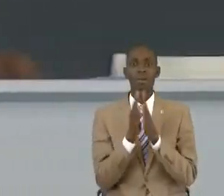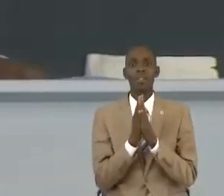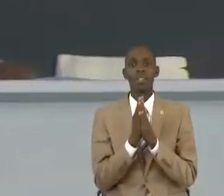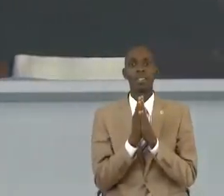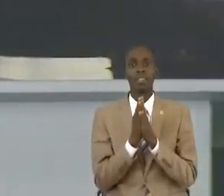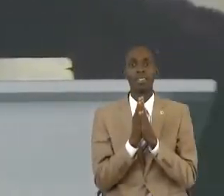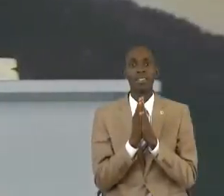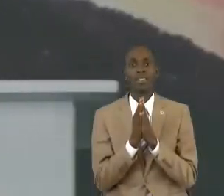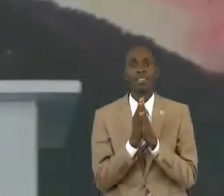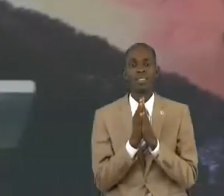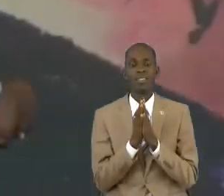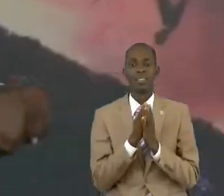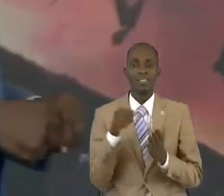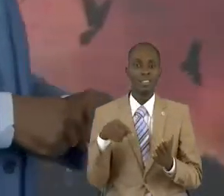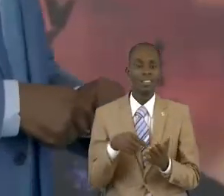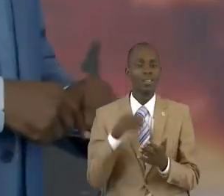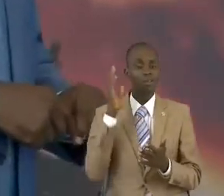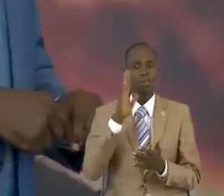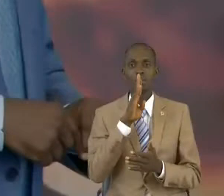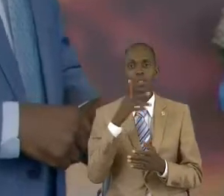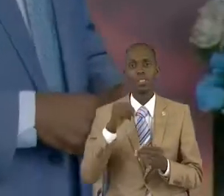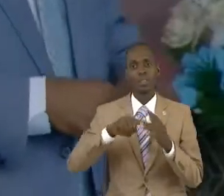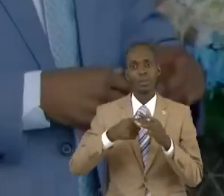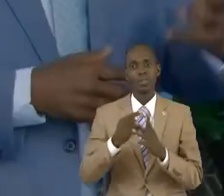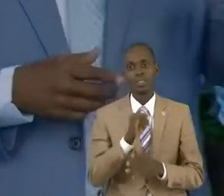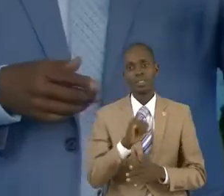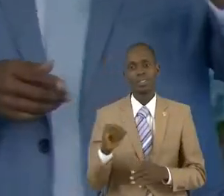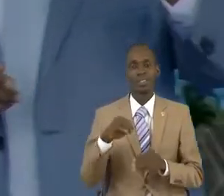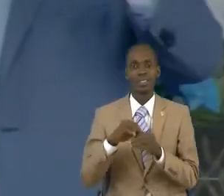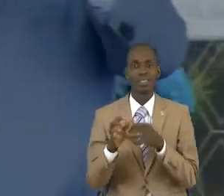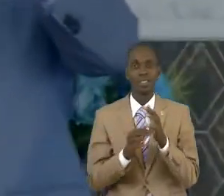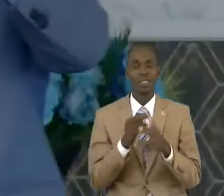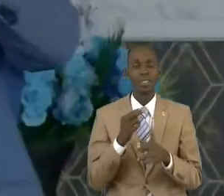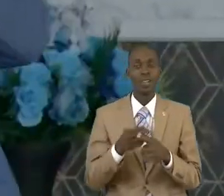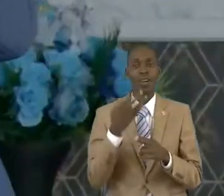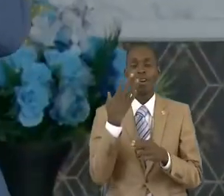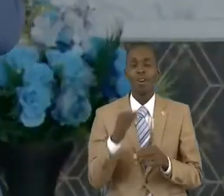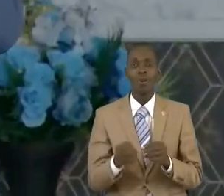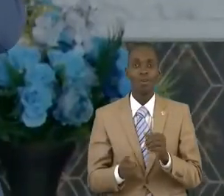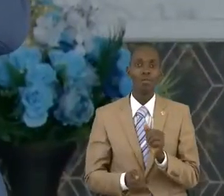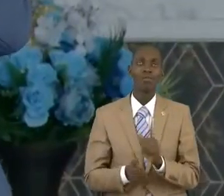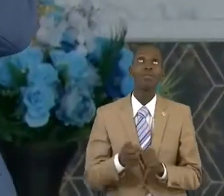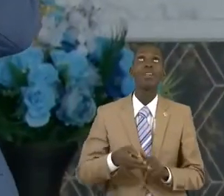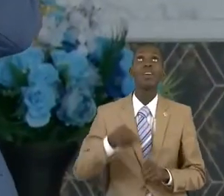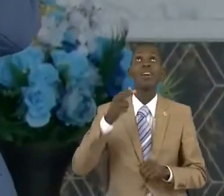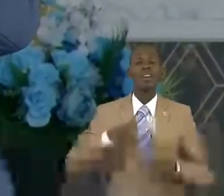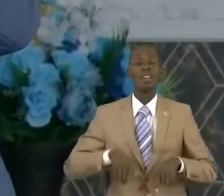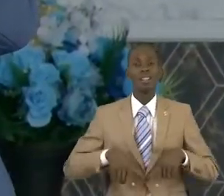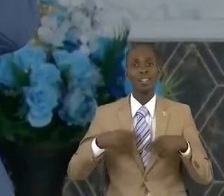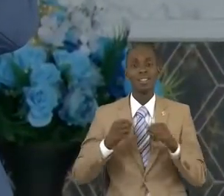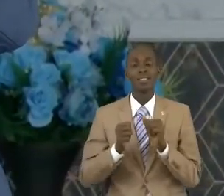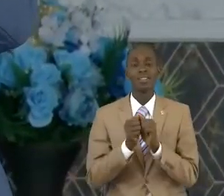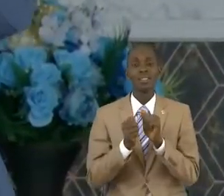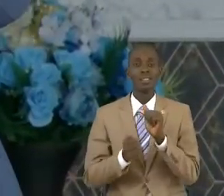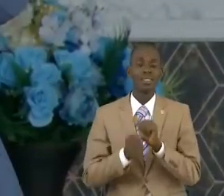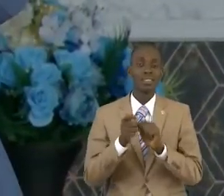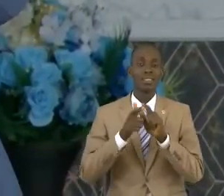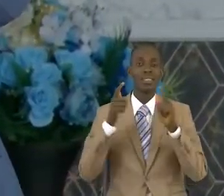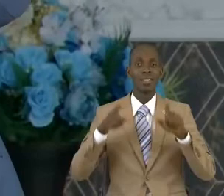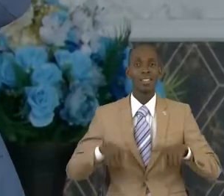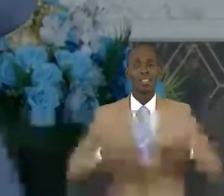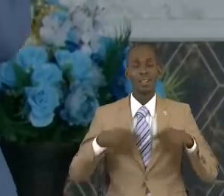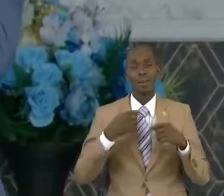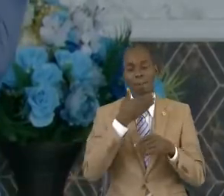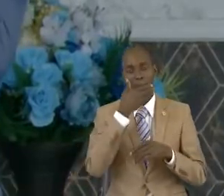this will be the beginning of higher life, greater life, better